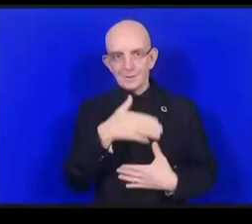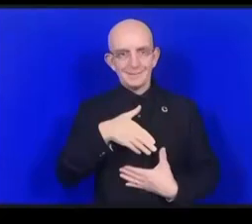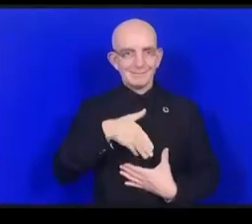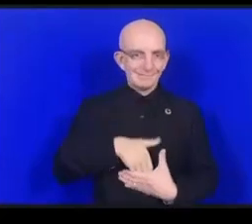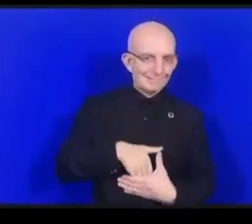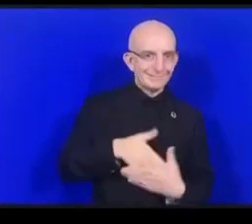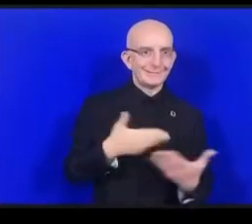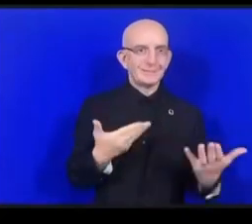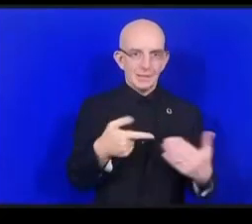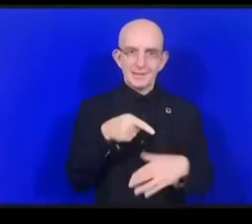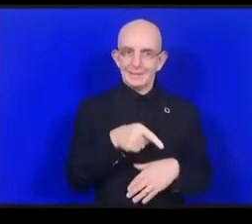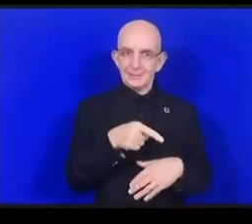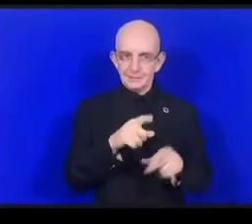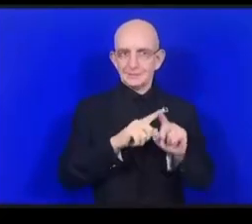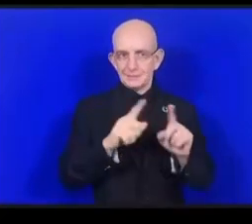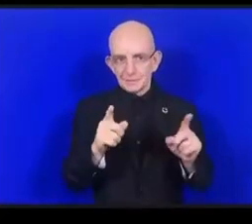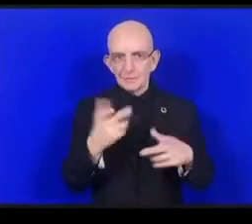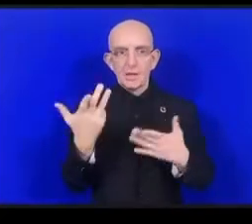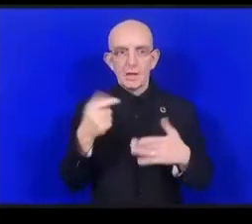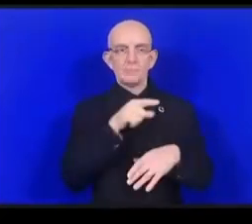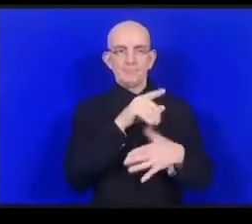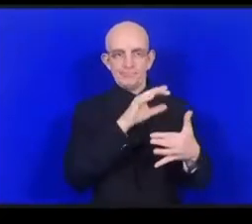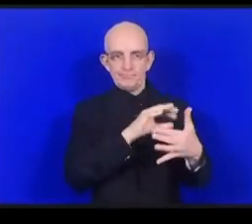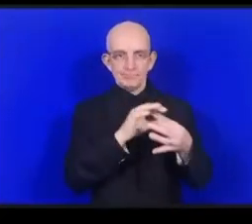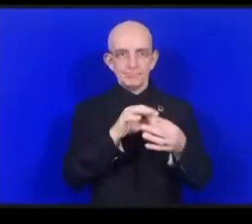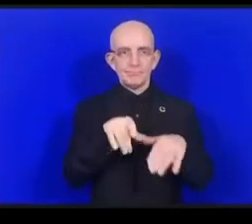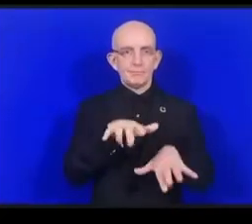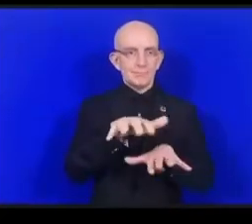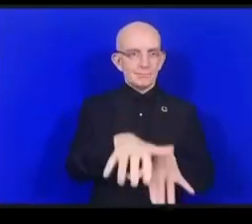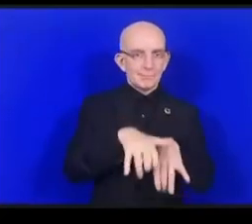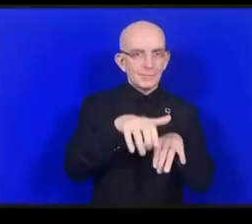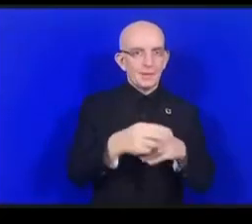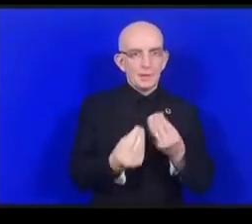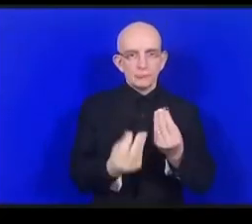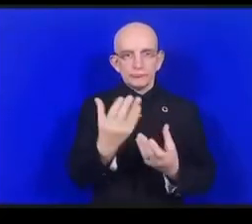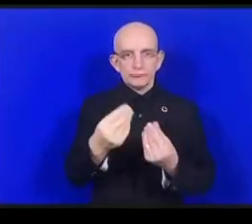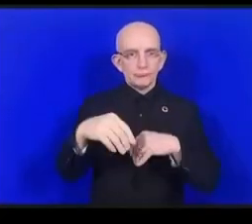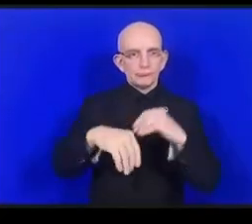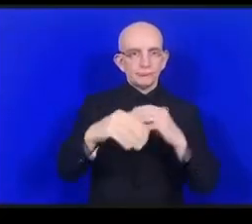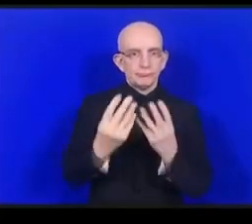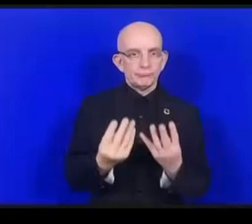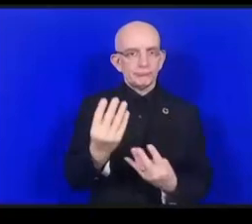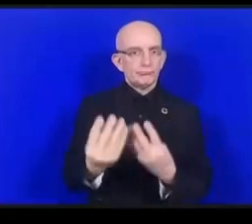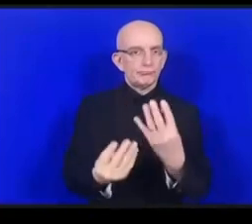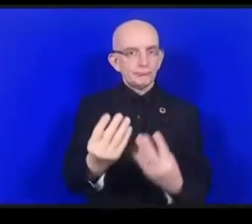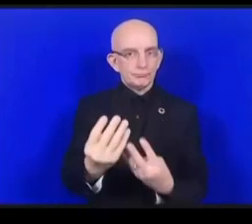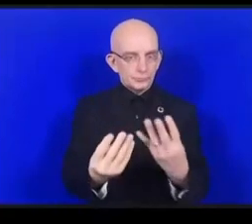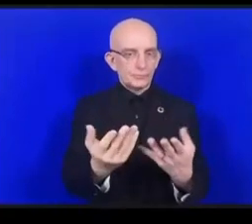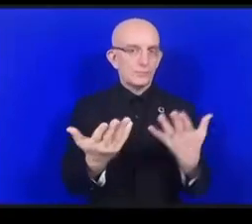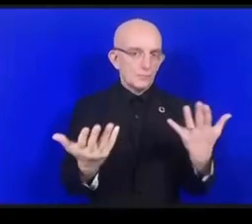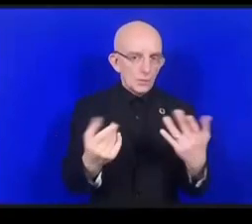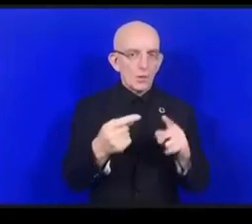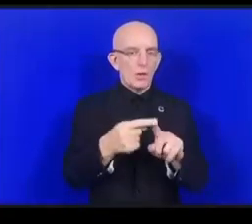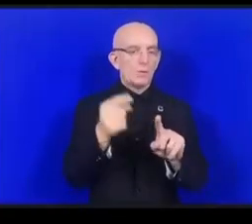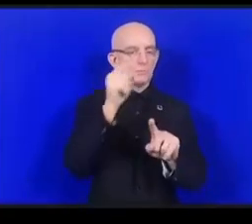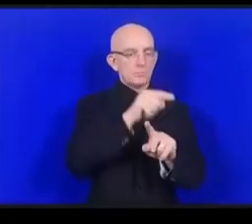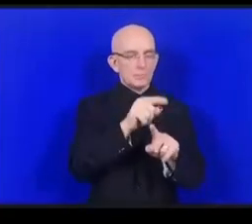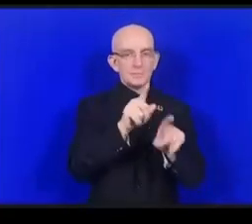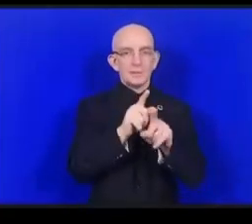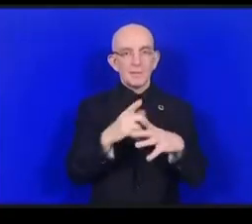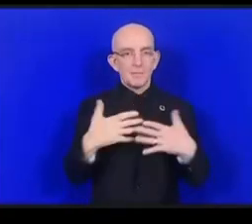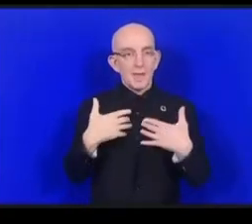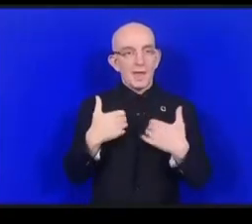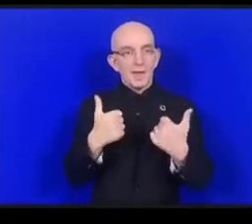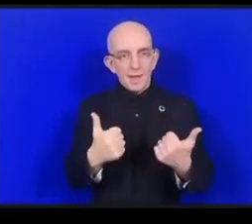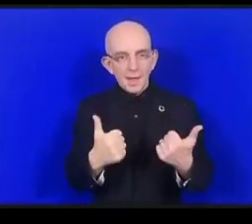health, the number of objects and things that are used in health, that are implanted in bodies and such to help